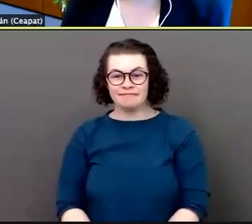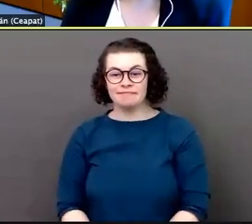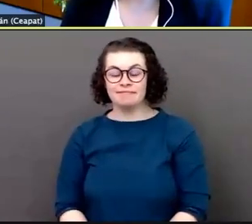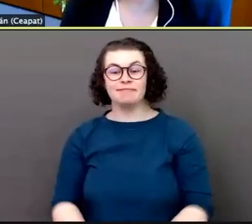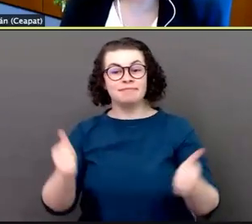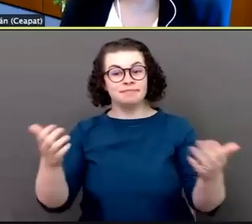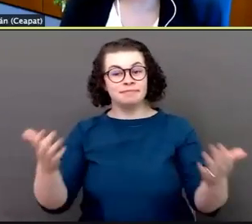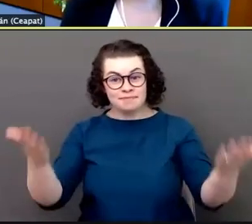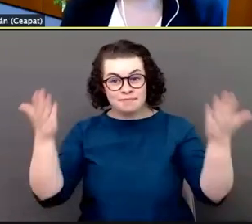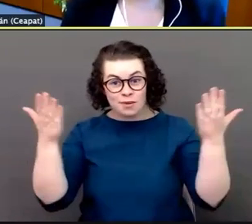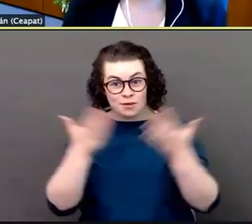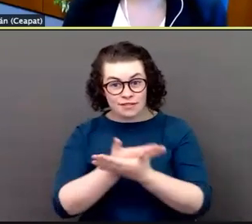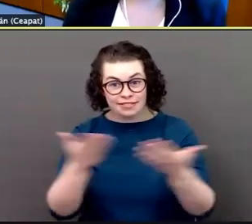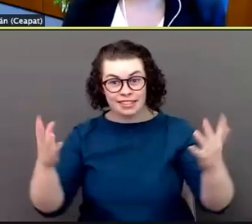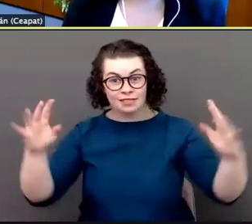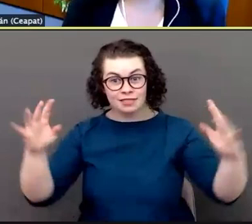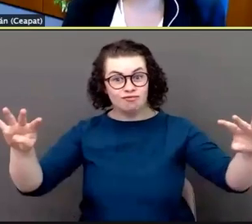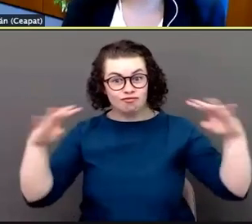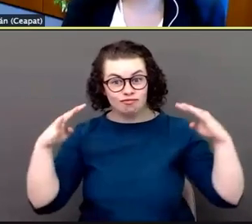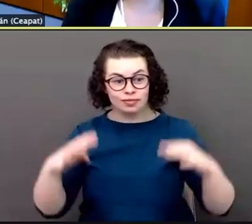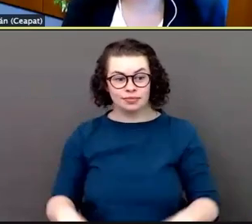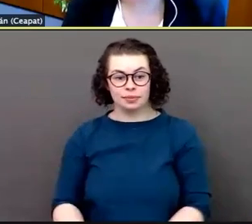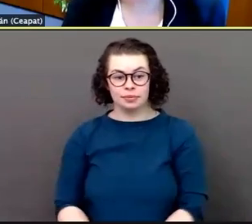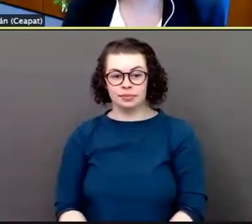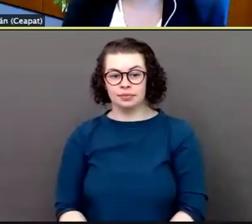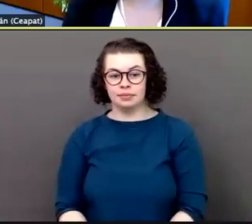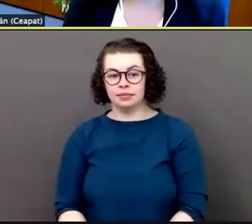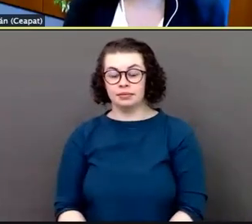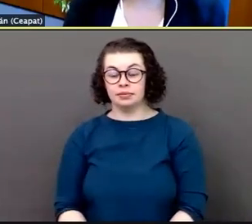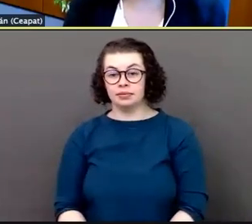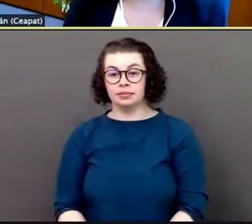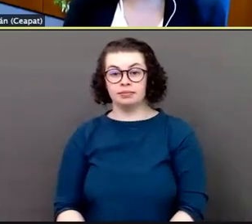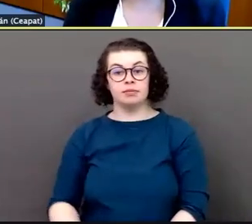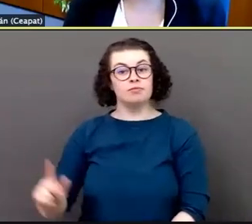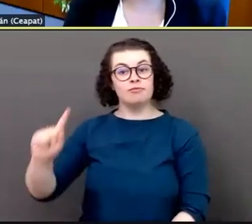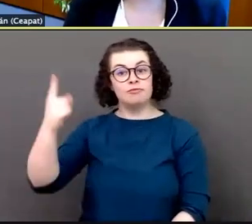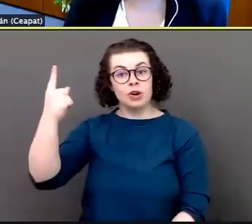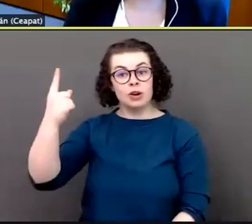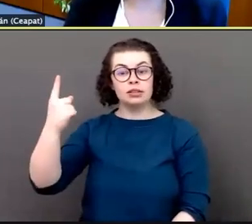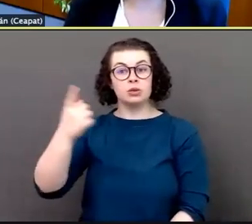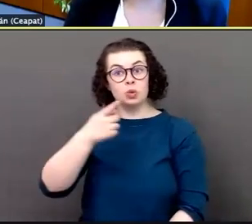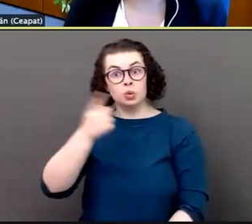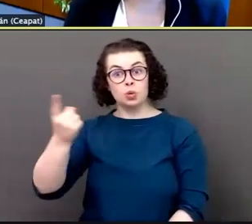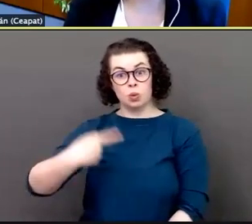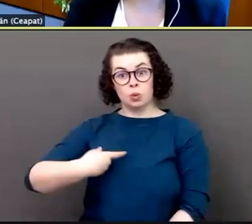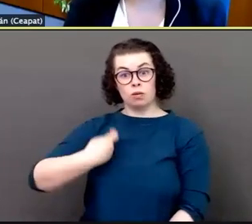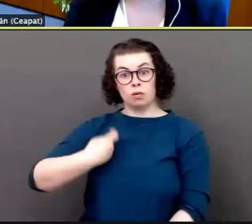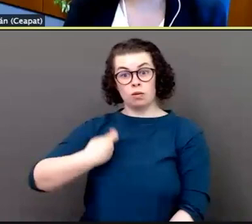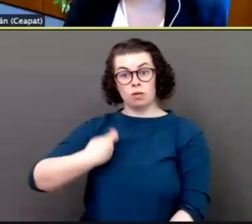morning to all. First of all, I would like to thank you for the invitation to participate in this